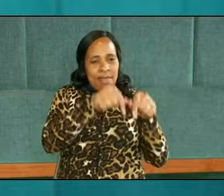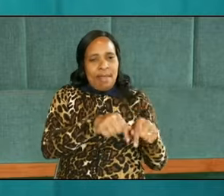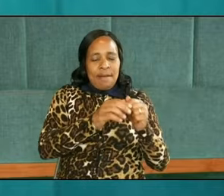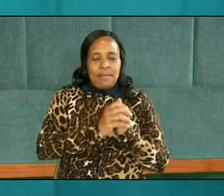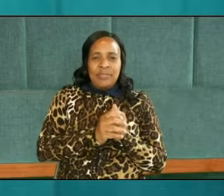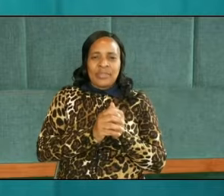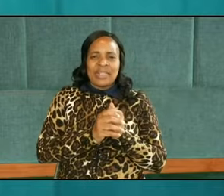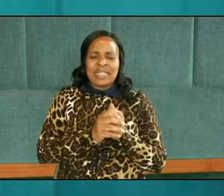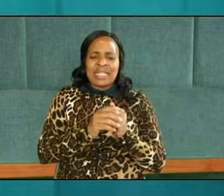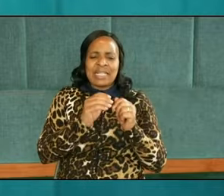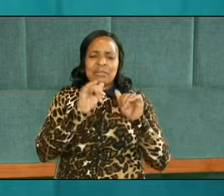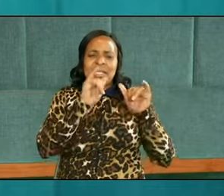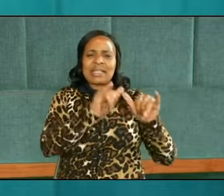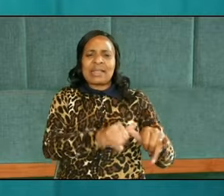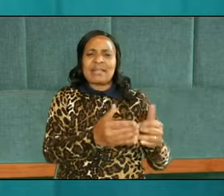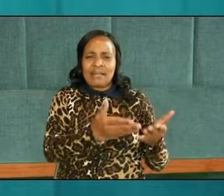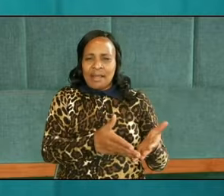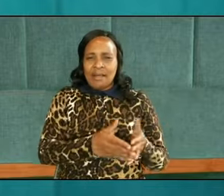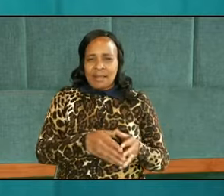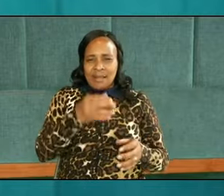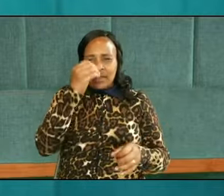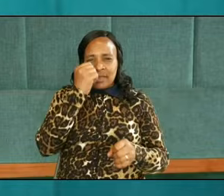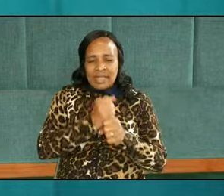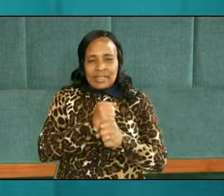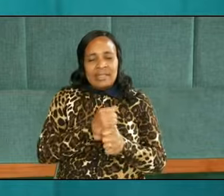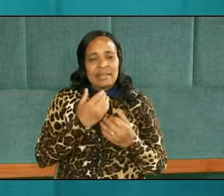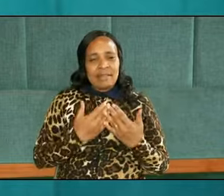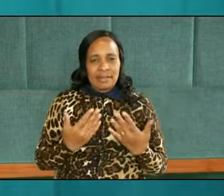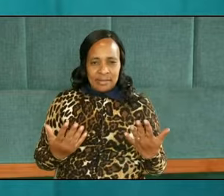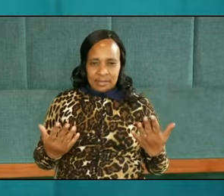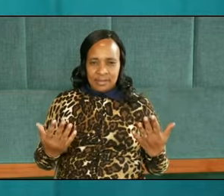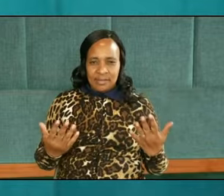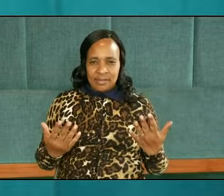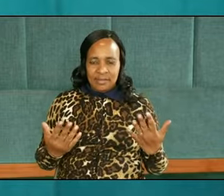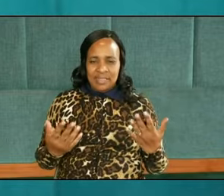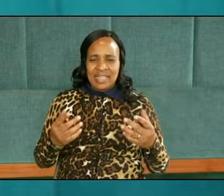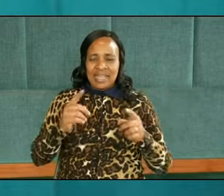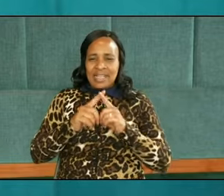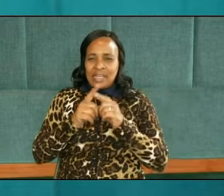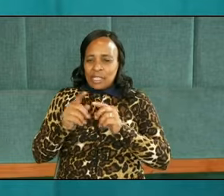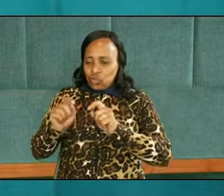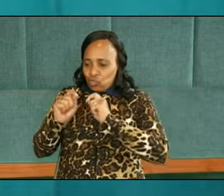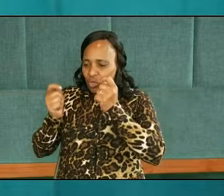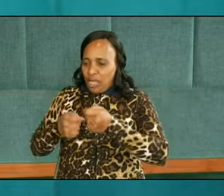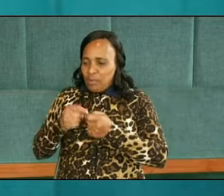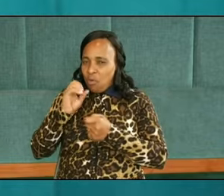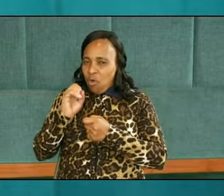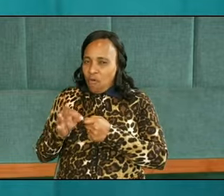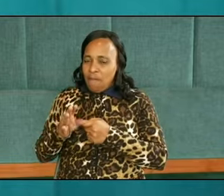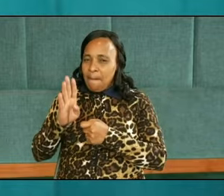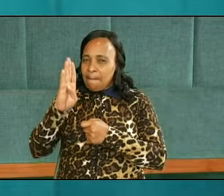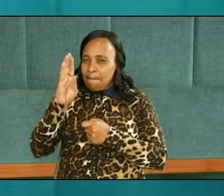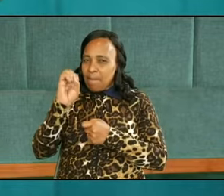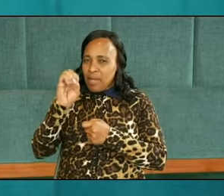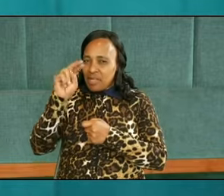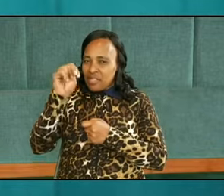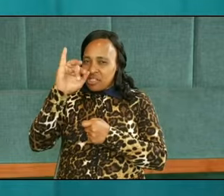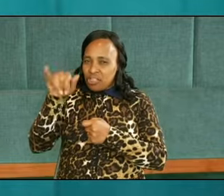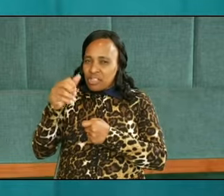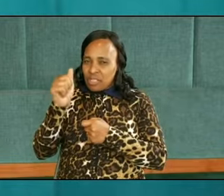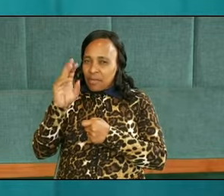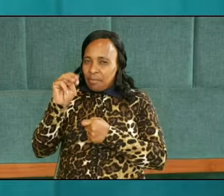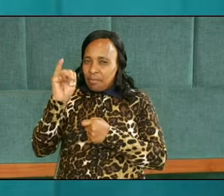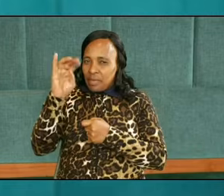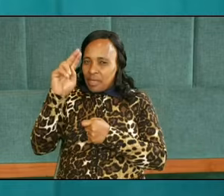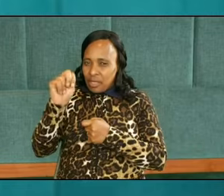they gathered there, they did the things, and the tribe of Benjamin was picked. And